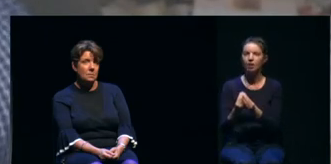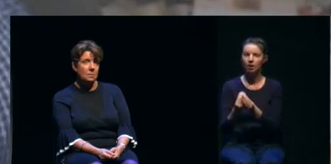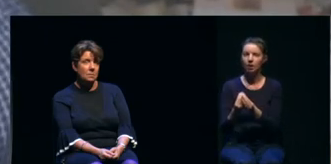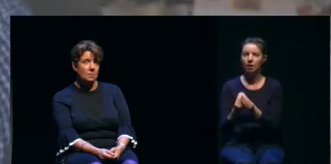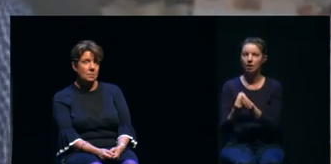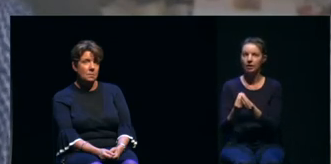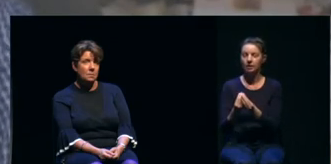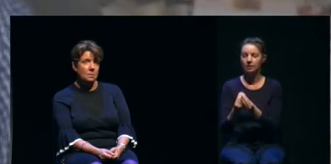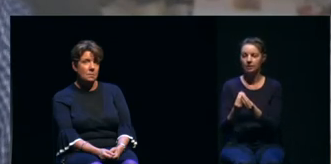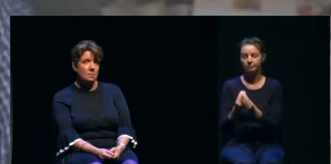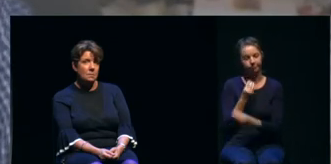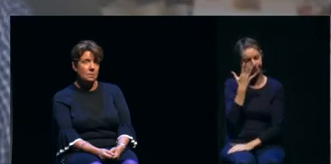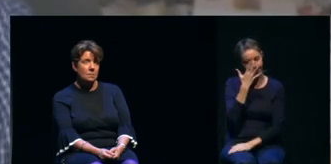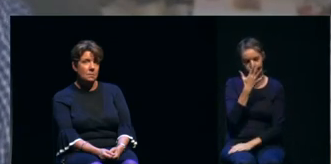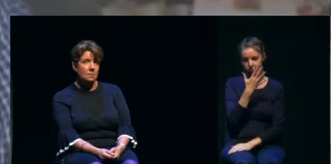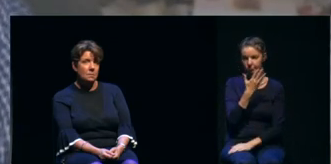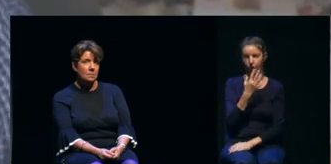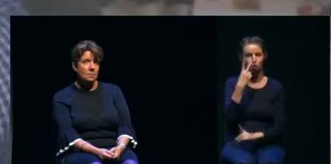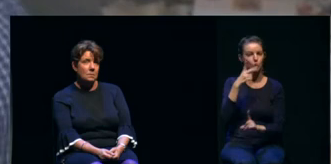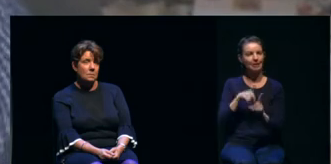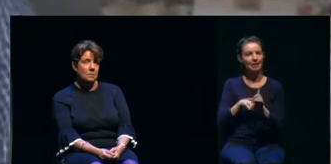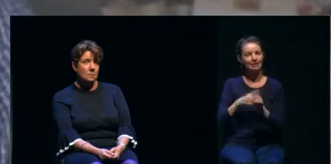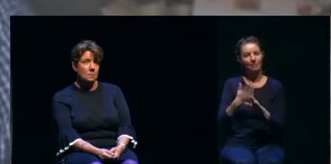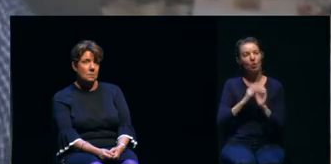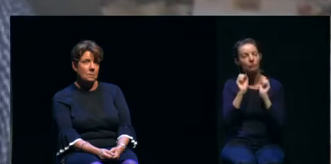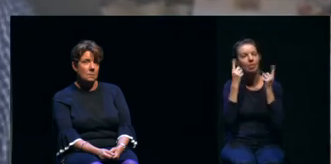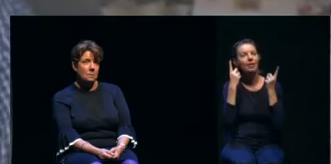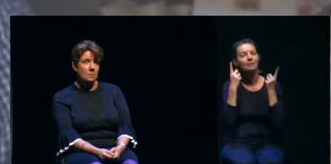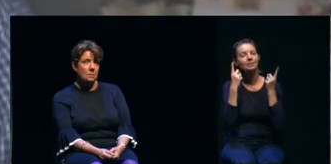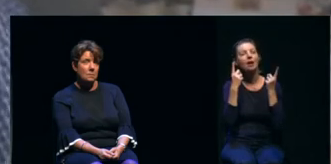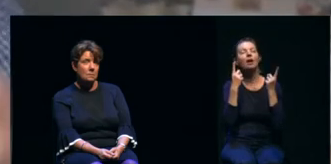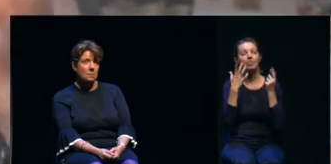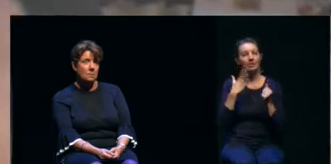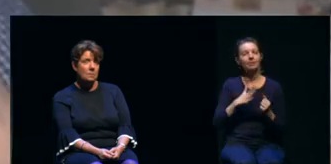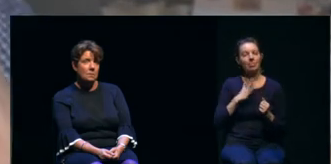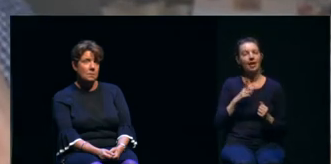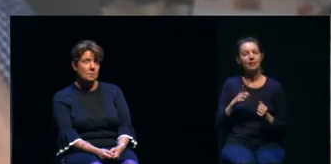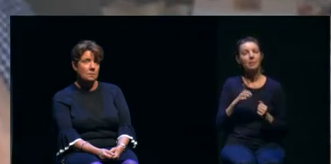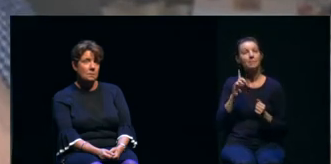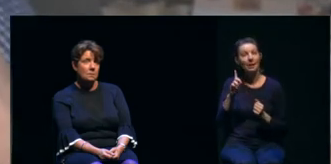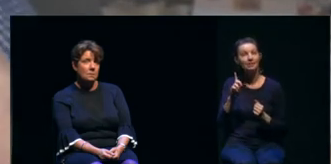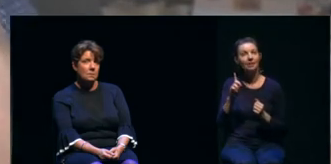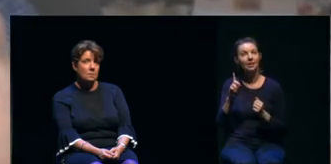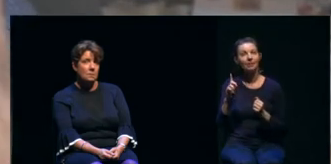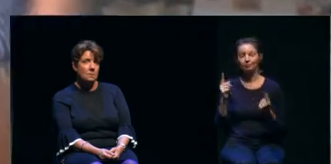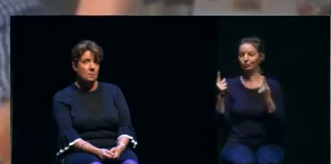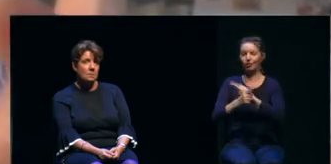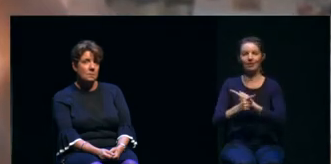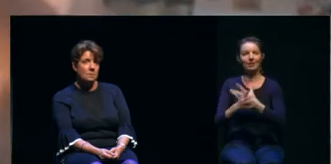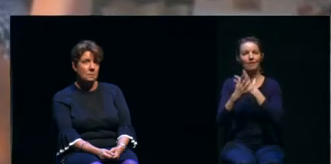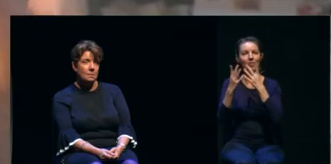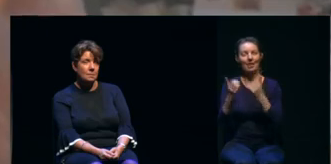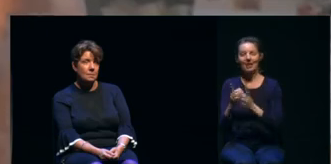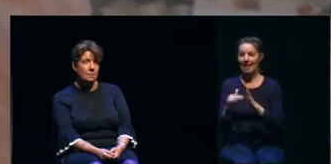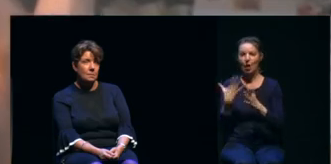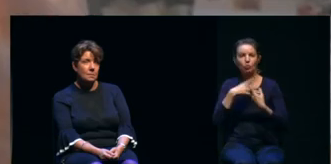my shame, it took me 2 years to realise that that was what was needed. And that was the turning point for her. And obviously, knowing this now, I'm like, I need to tell